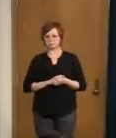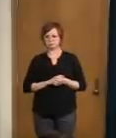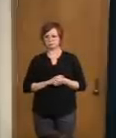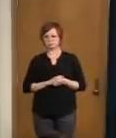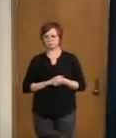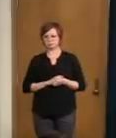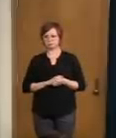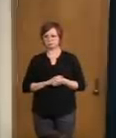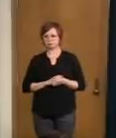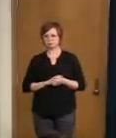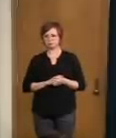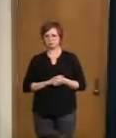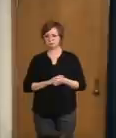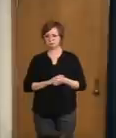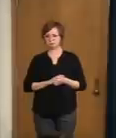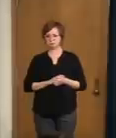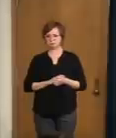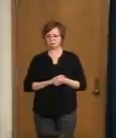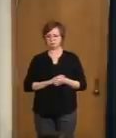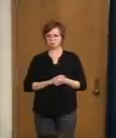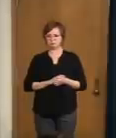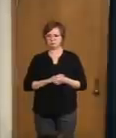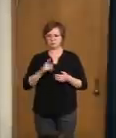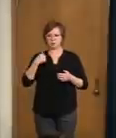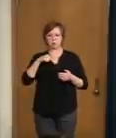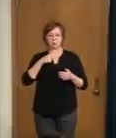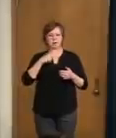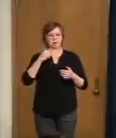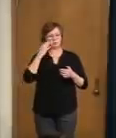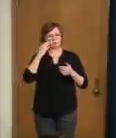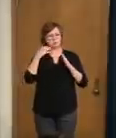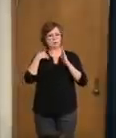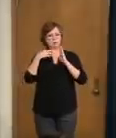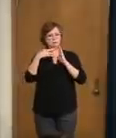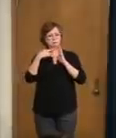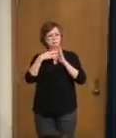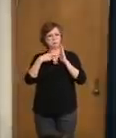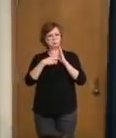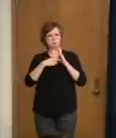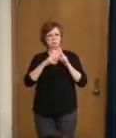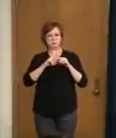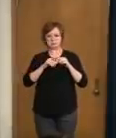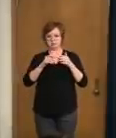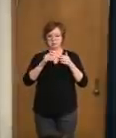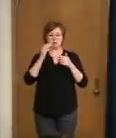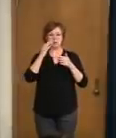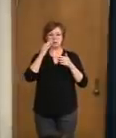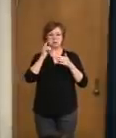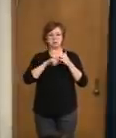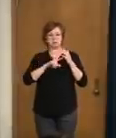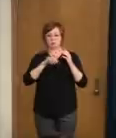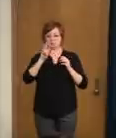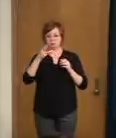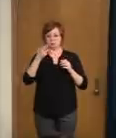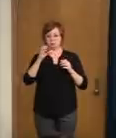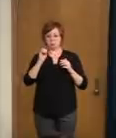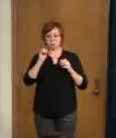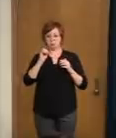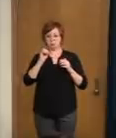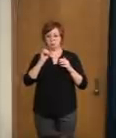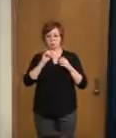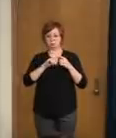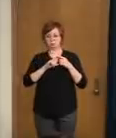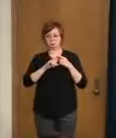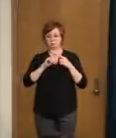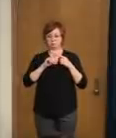with the rollout of the COVID-19 vaccine. It also lists vaccine hesitancy as one of the top 10 global health risks,